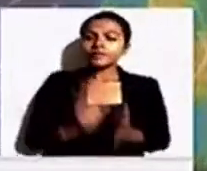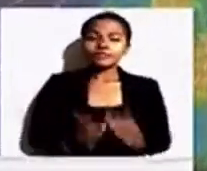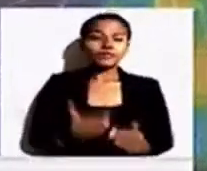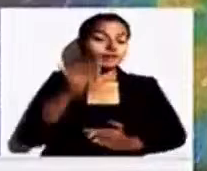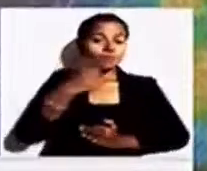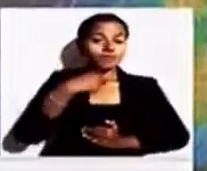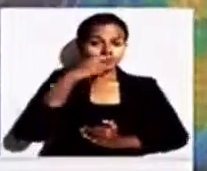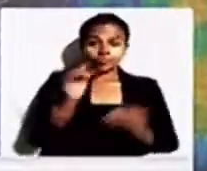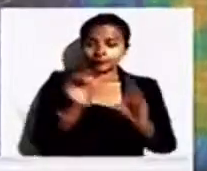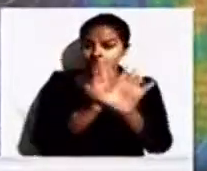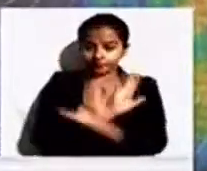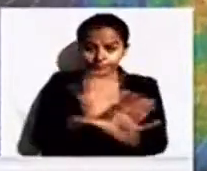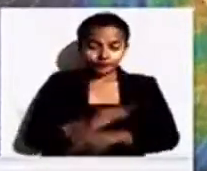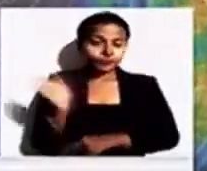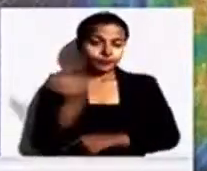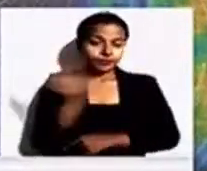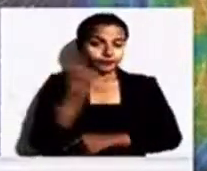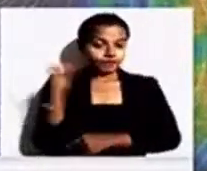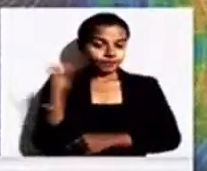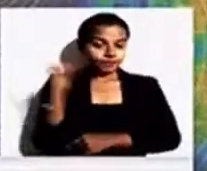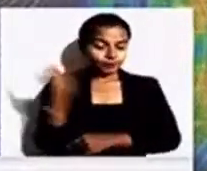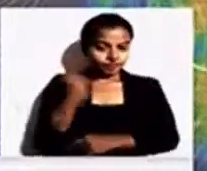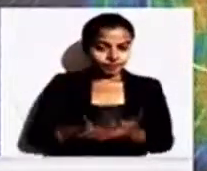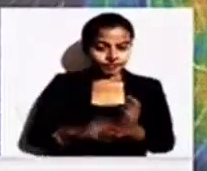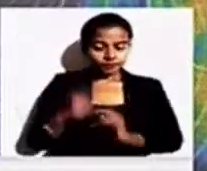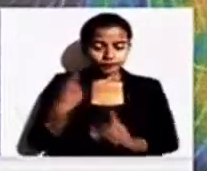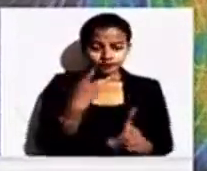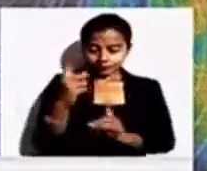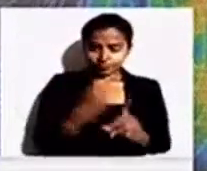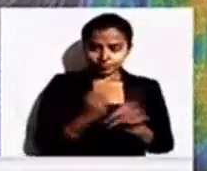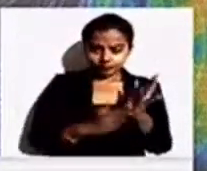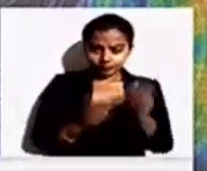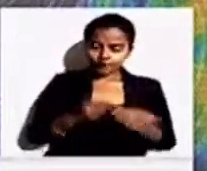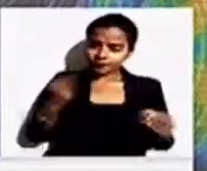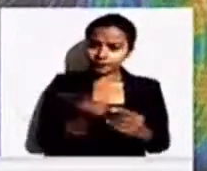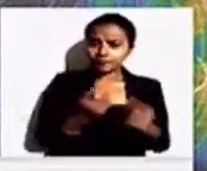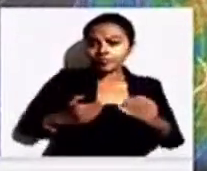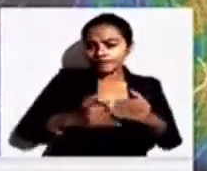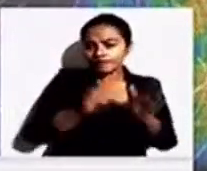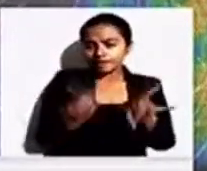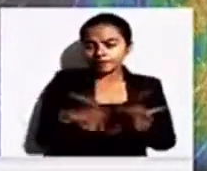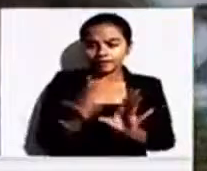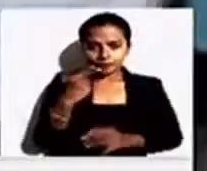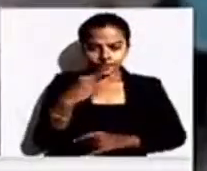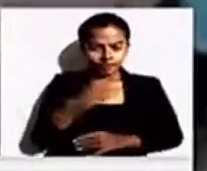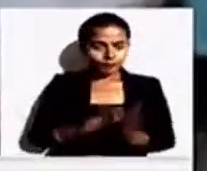surge of about 1 meter height above the astronomical tide is likely to inundate low-lying coastal areas